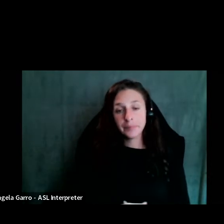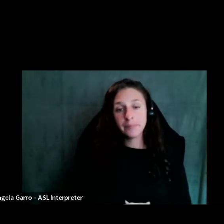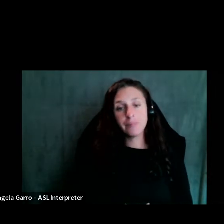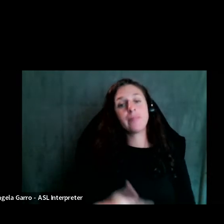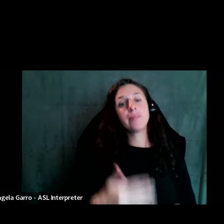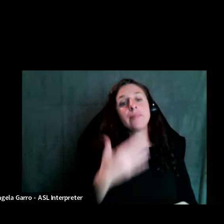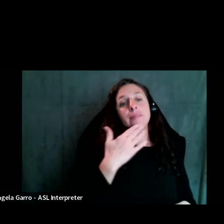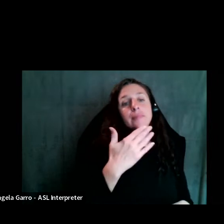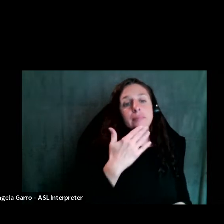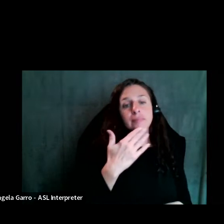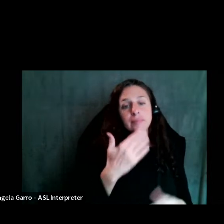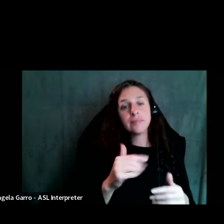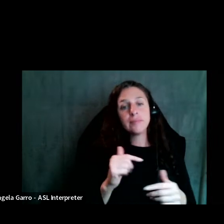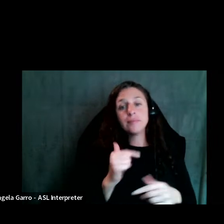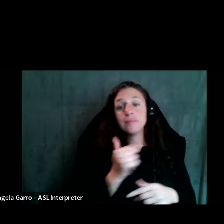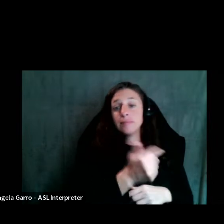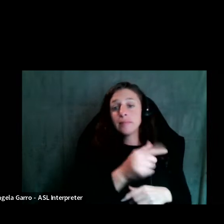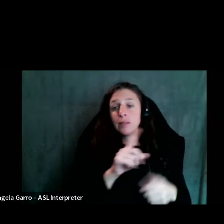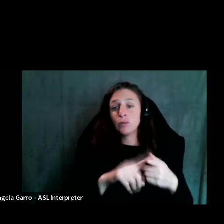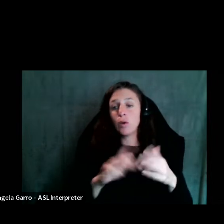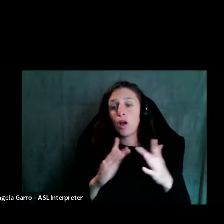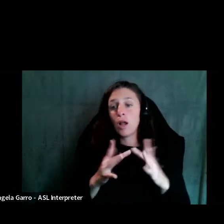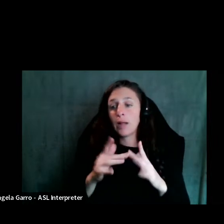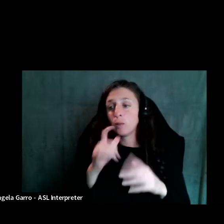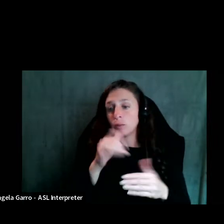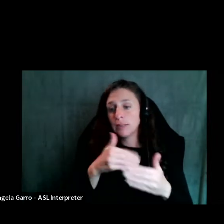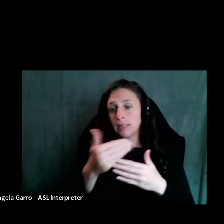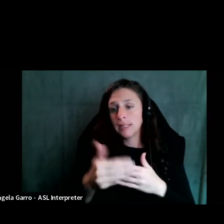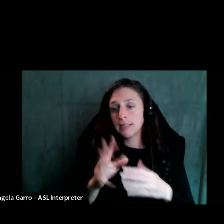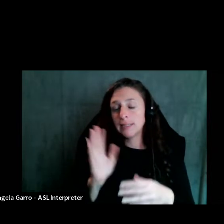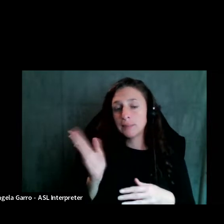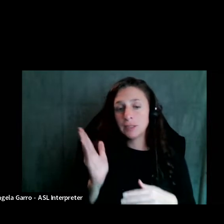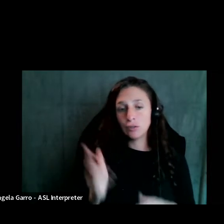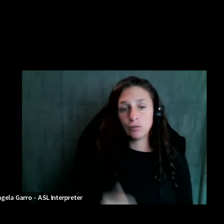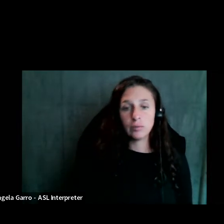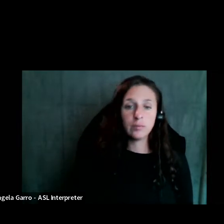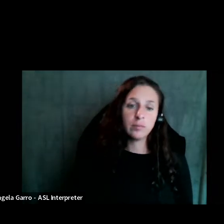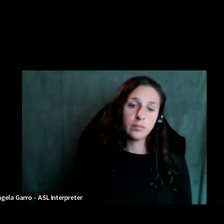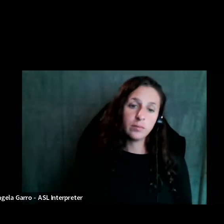I'm going to go back on to online. So who's our next speaker?